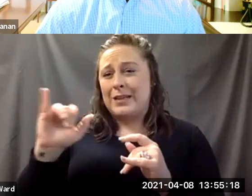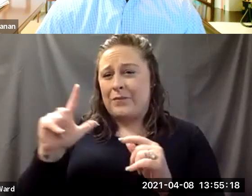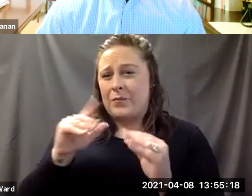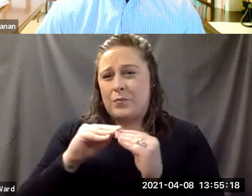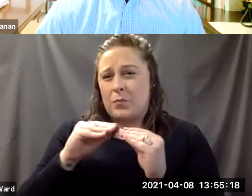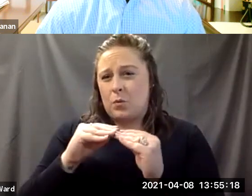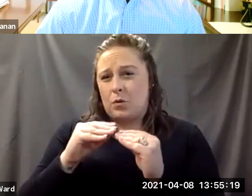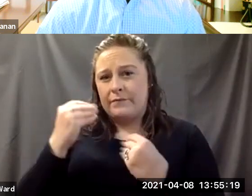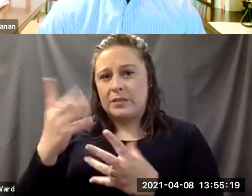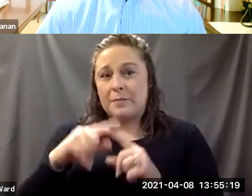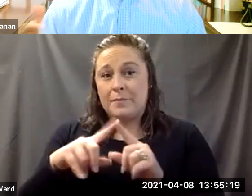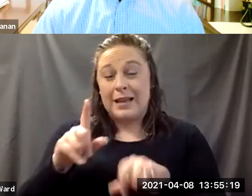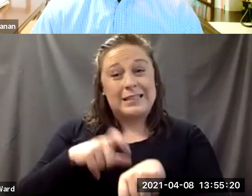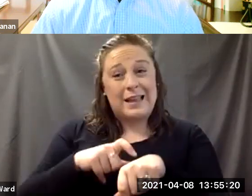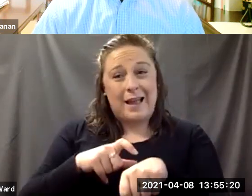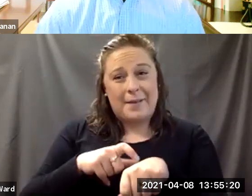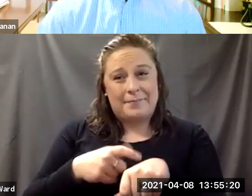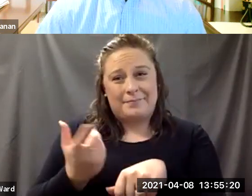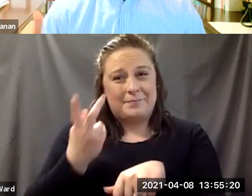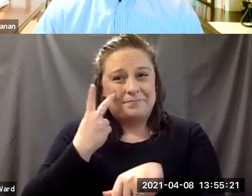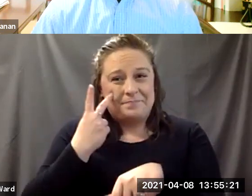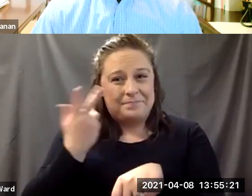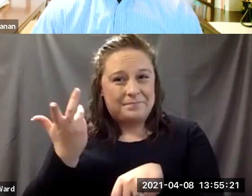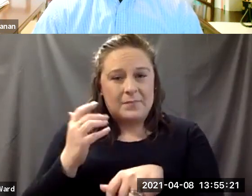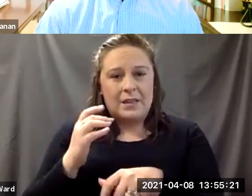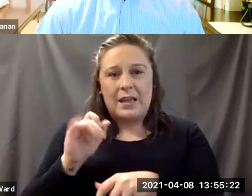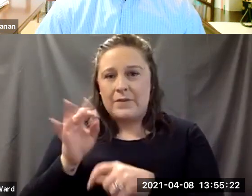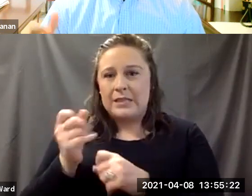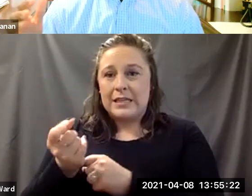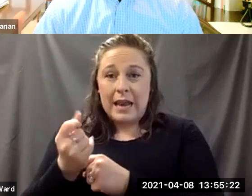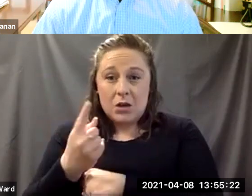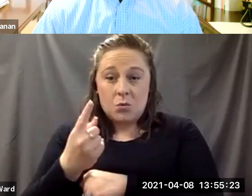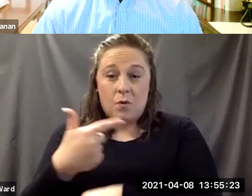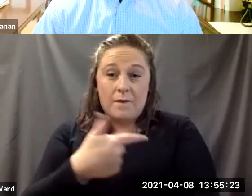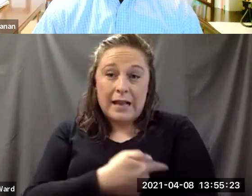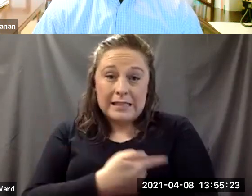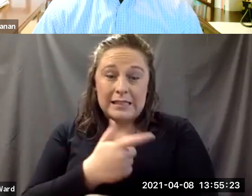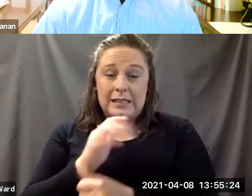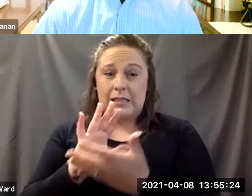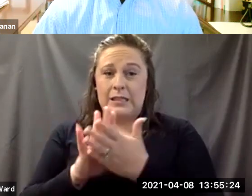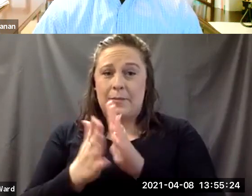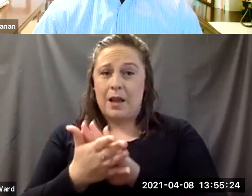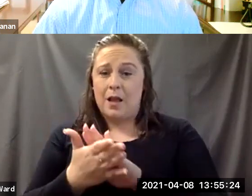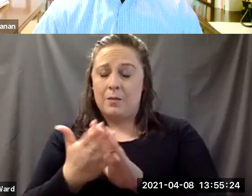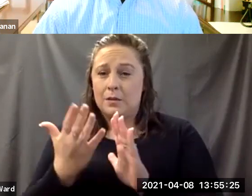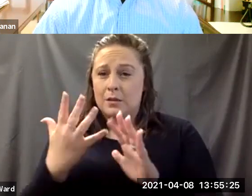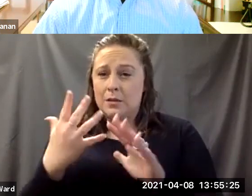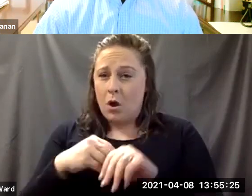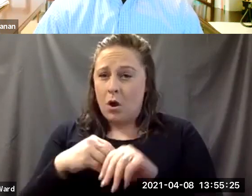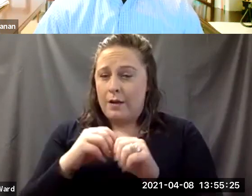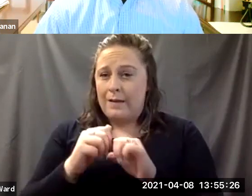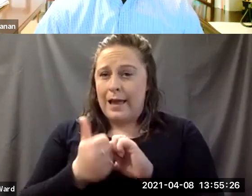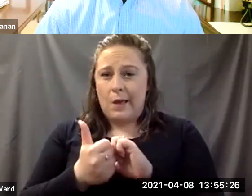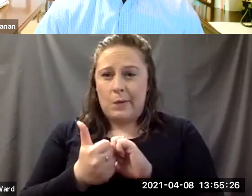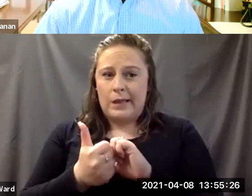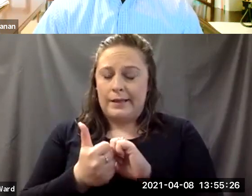point, time will tell long term if this is an annual vaccine that becomes just a part of how we